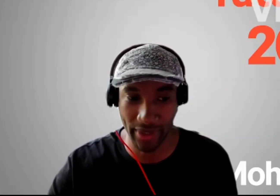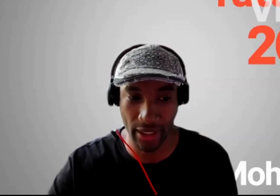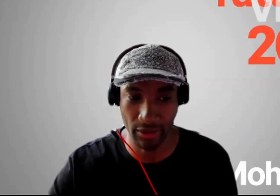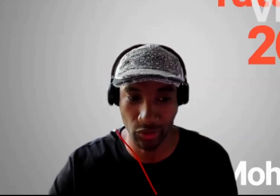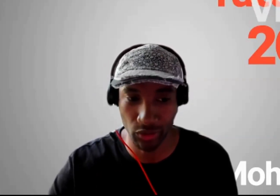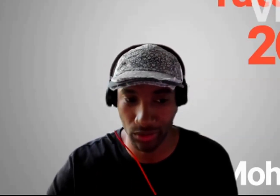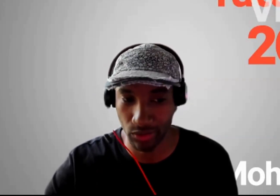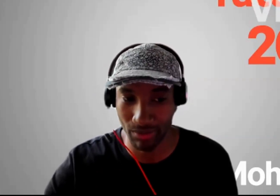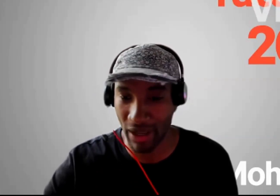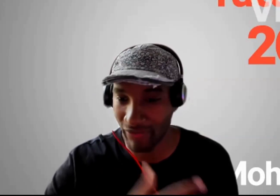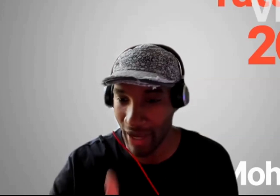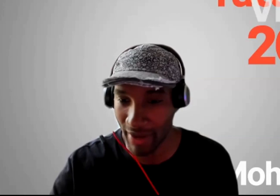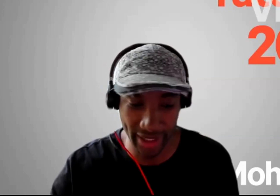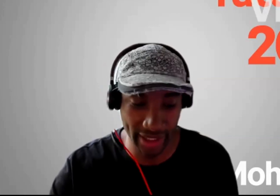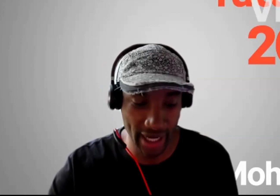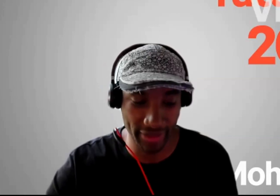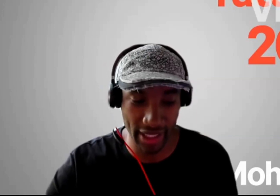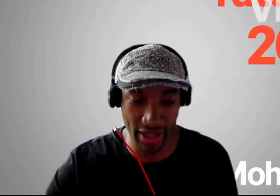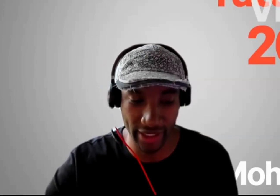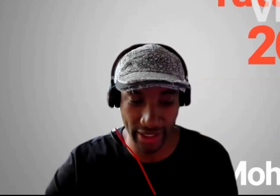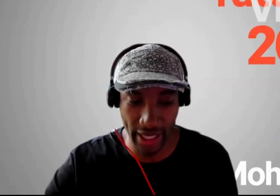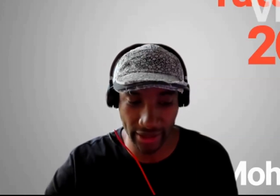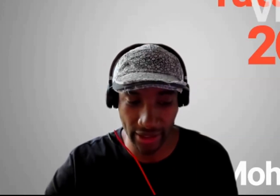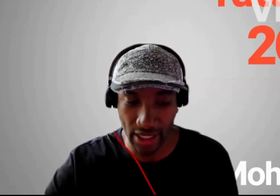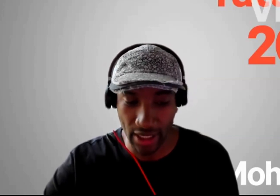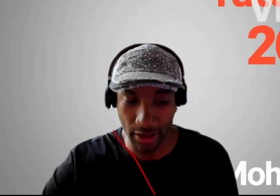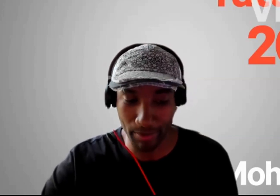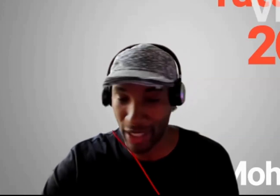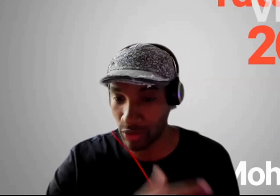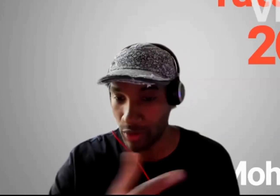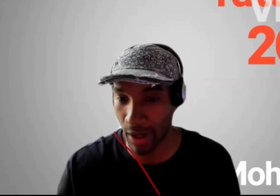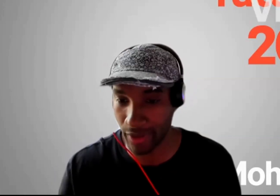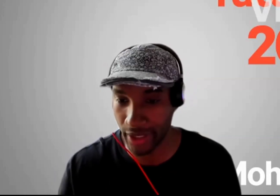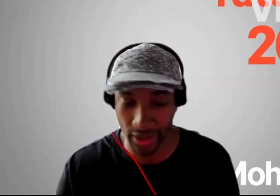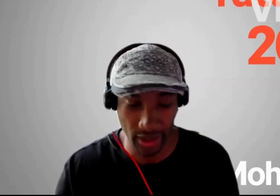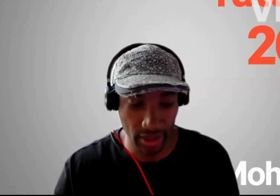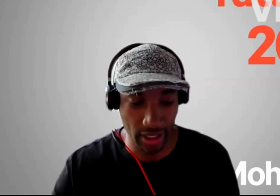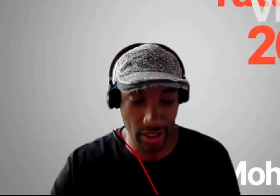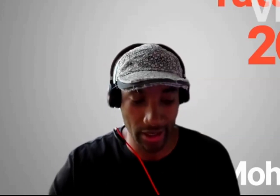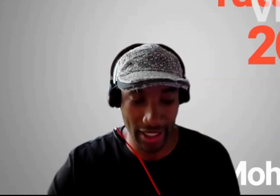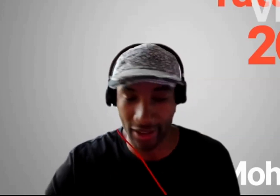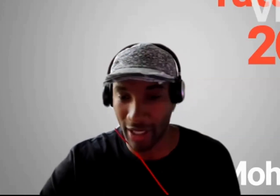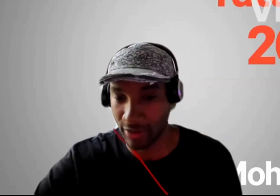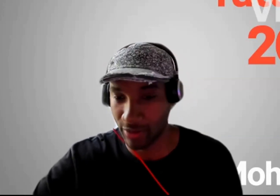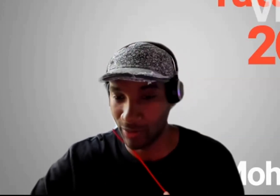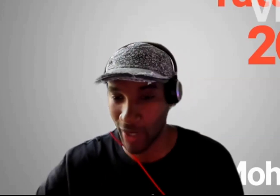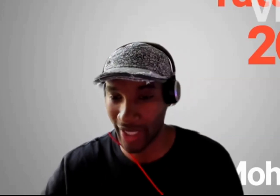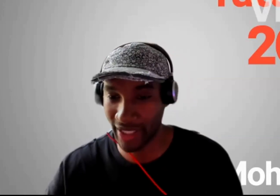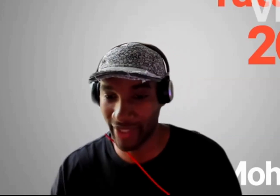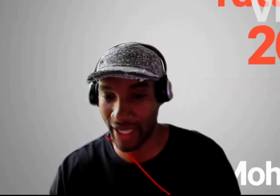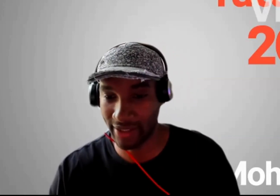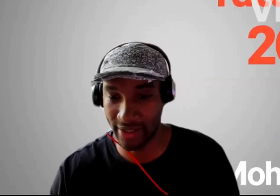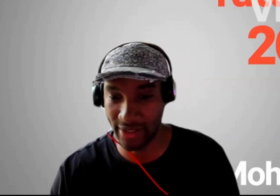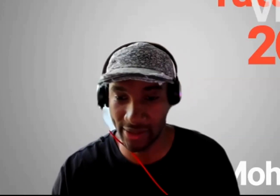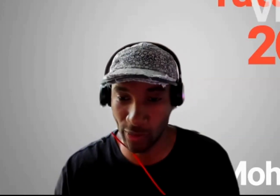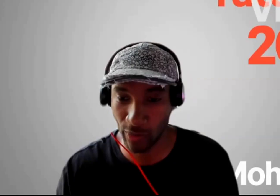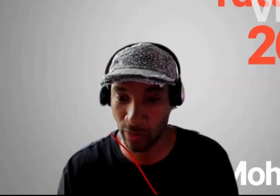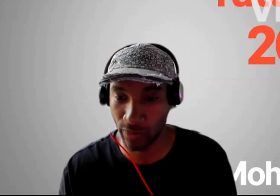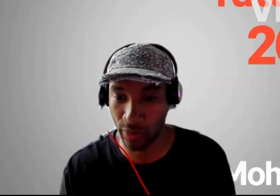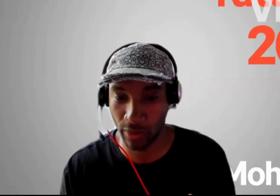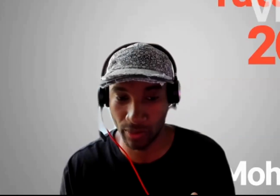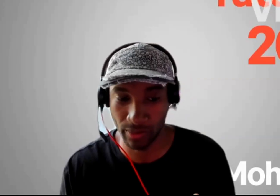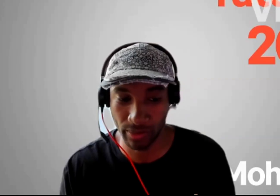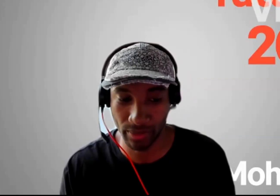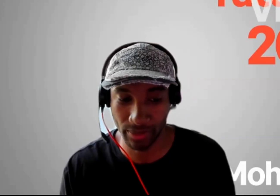step, like my family, and after that my surrounding, like how do I navigate this